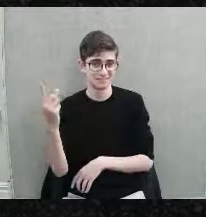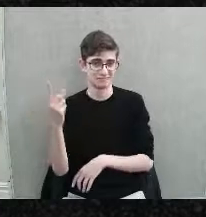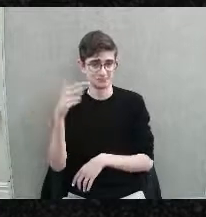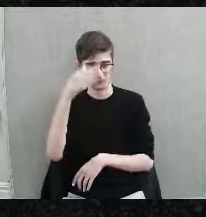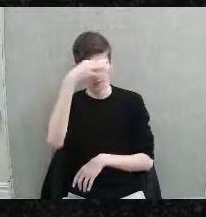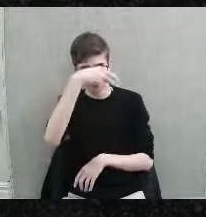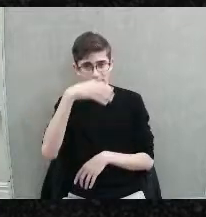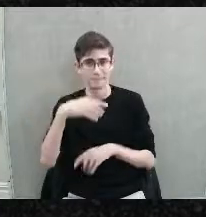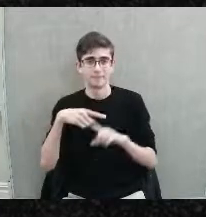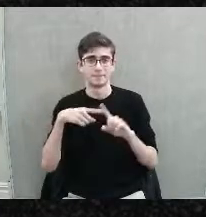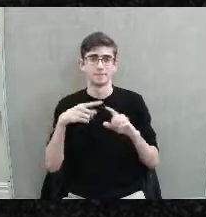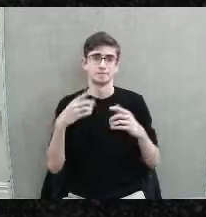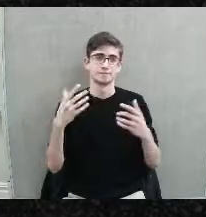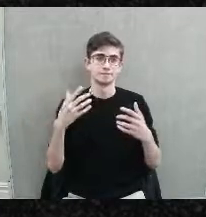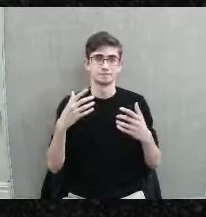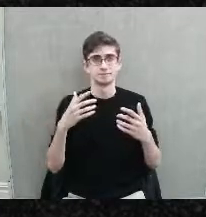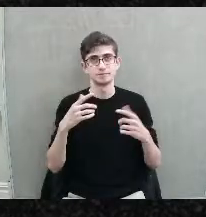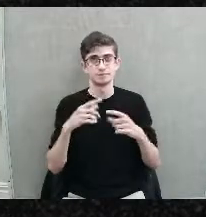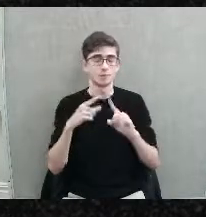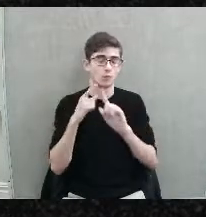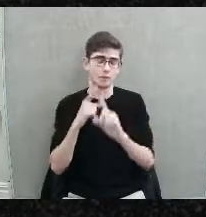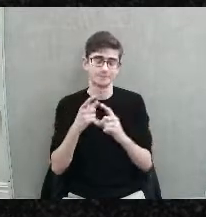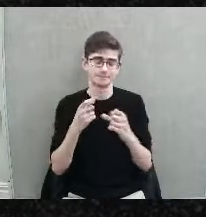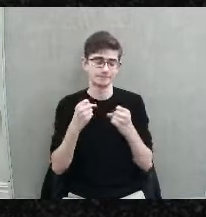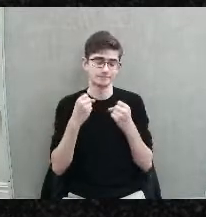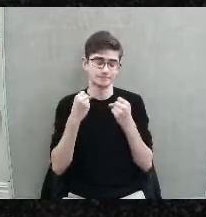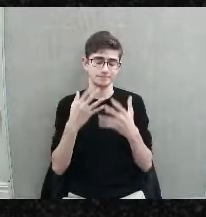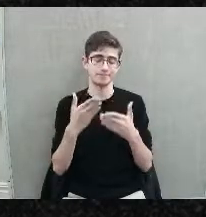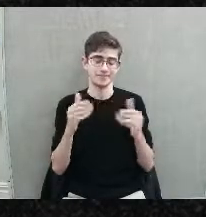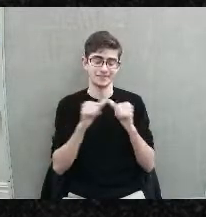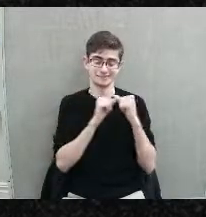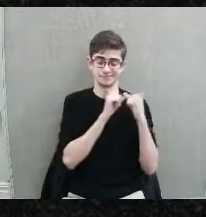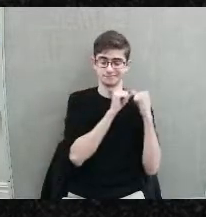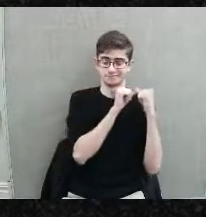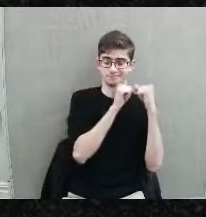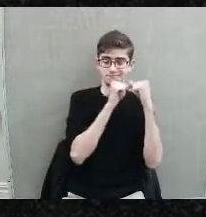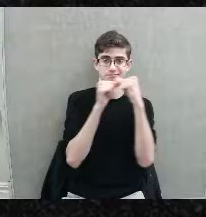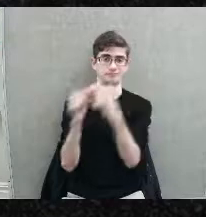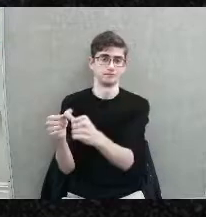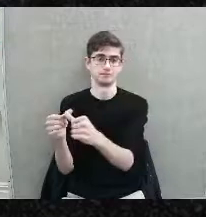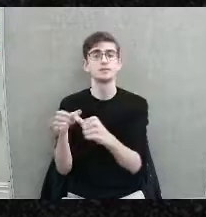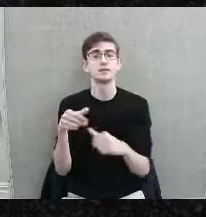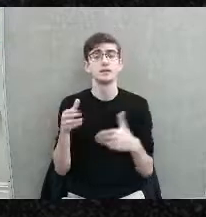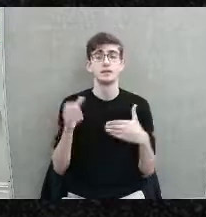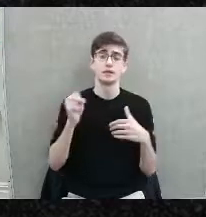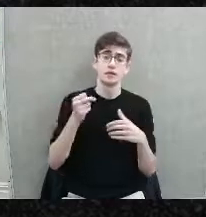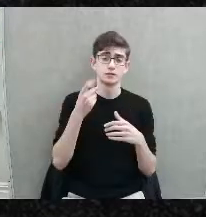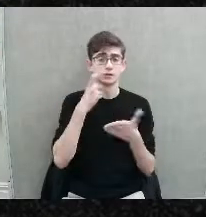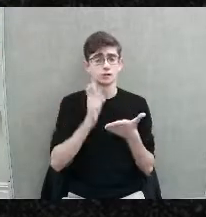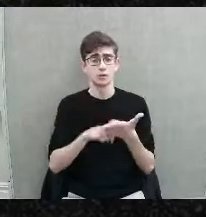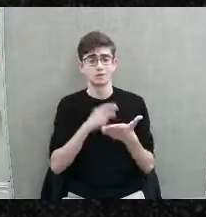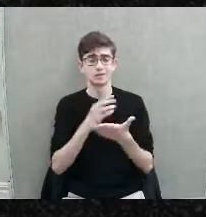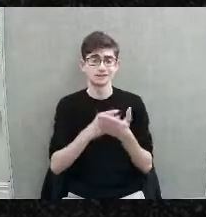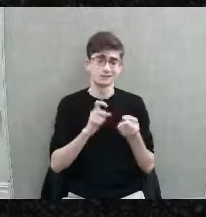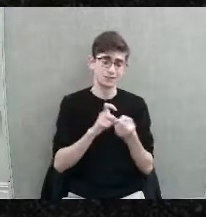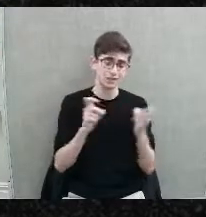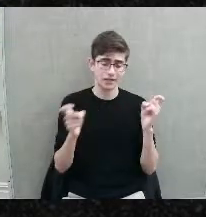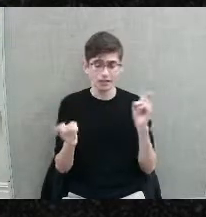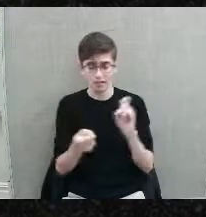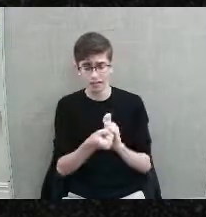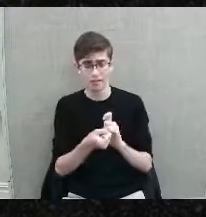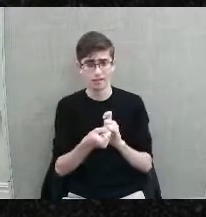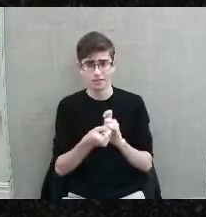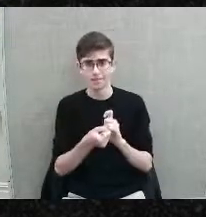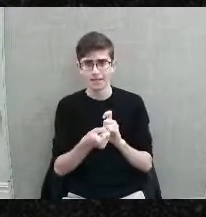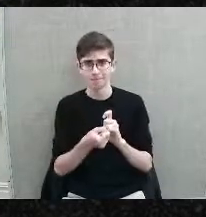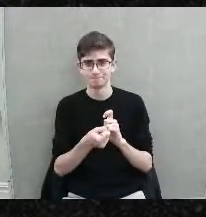that continues, even as there are noticeable elements that change, of course. I guess I